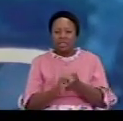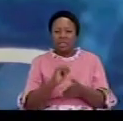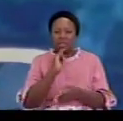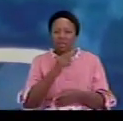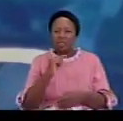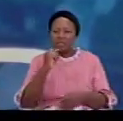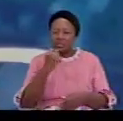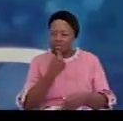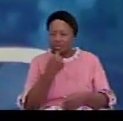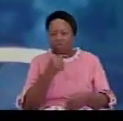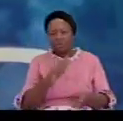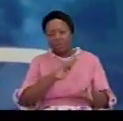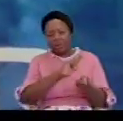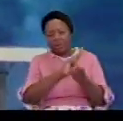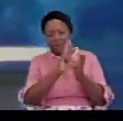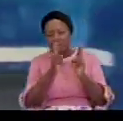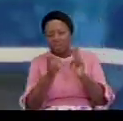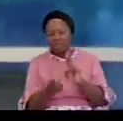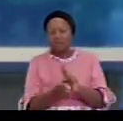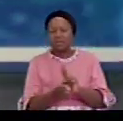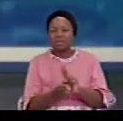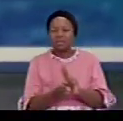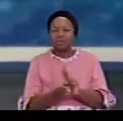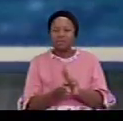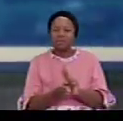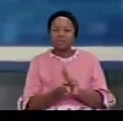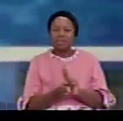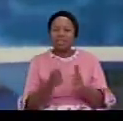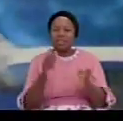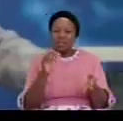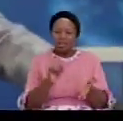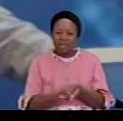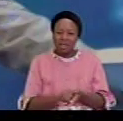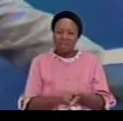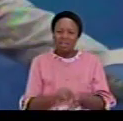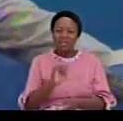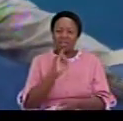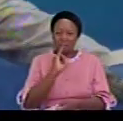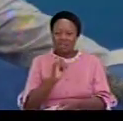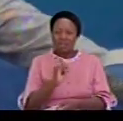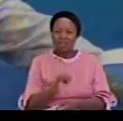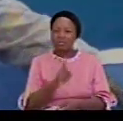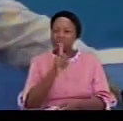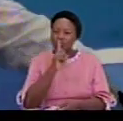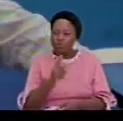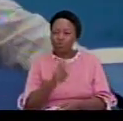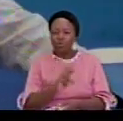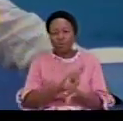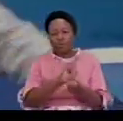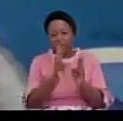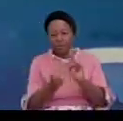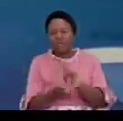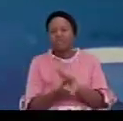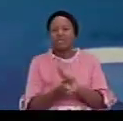serious repentance. That is true repentance.